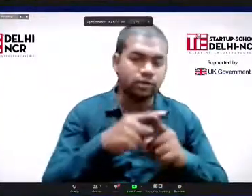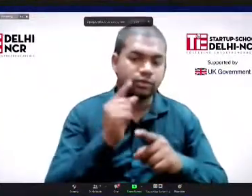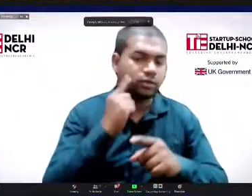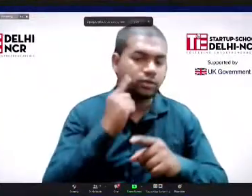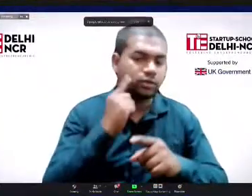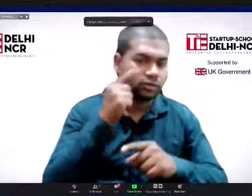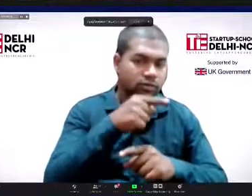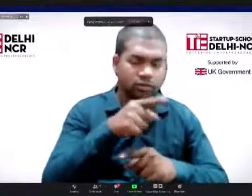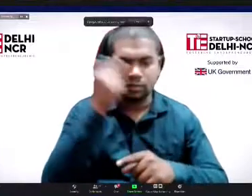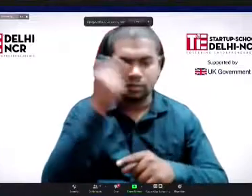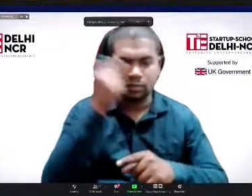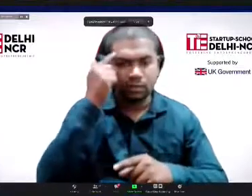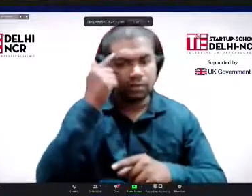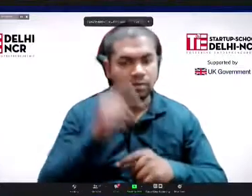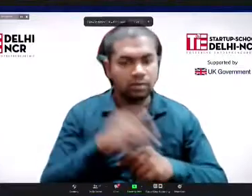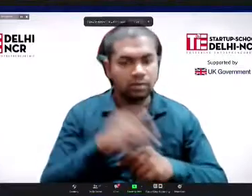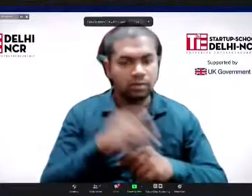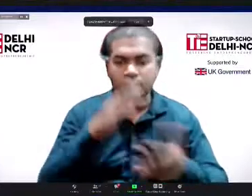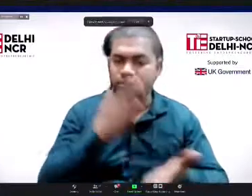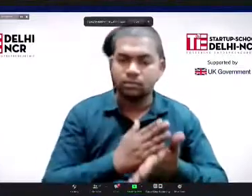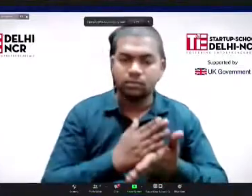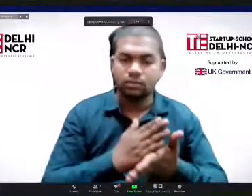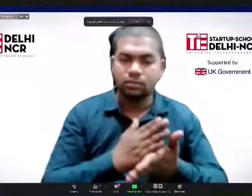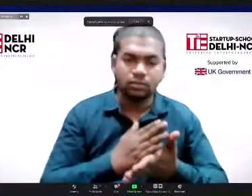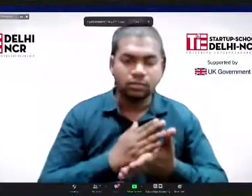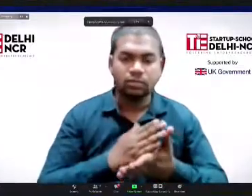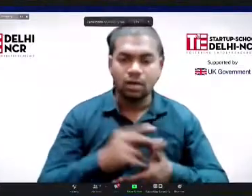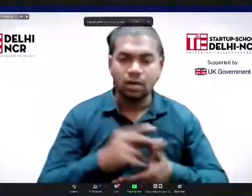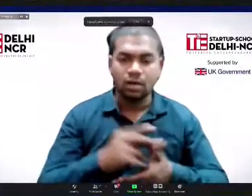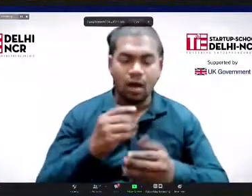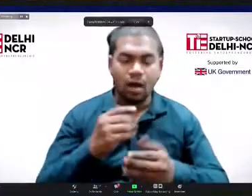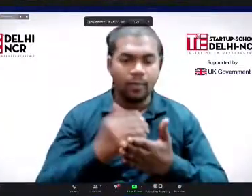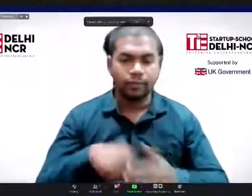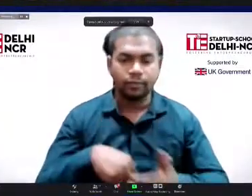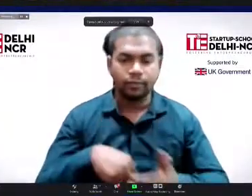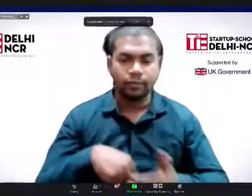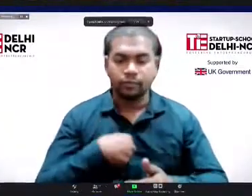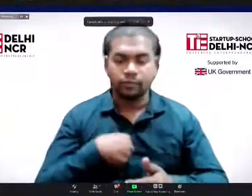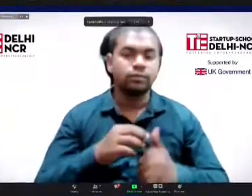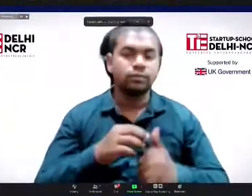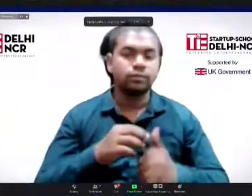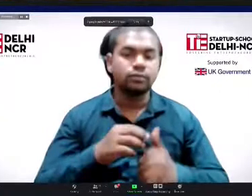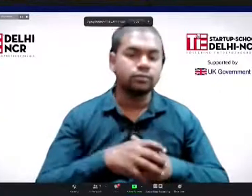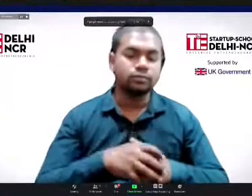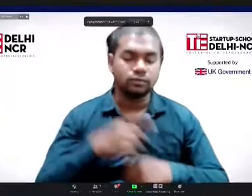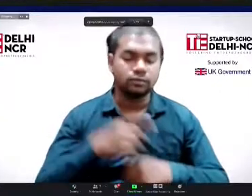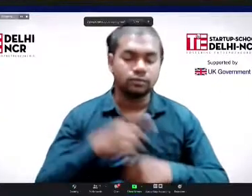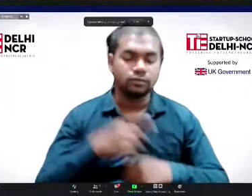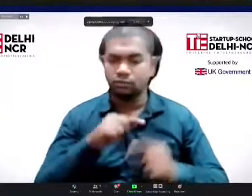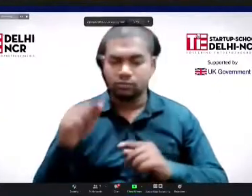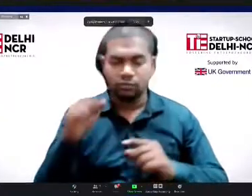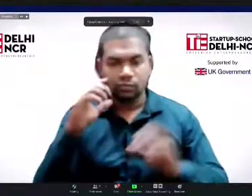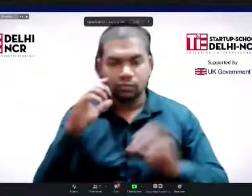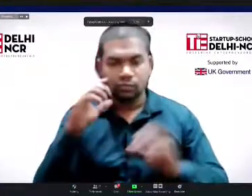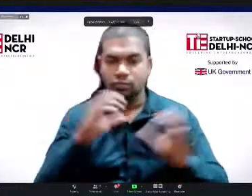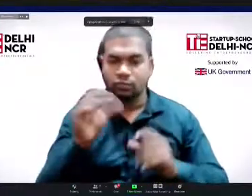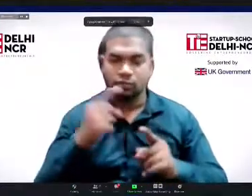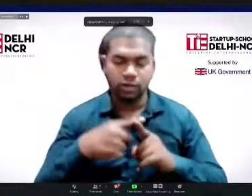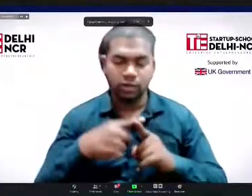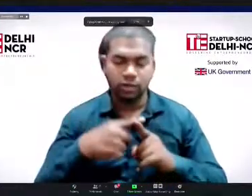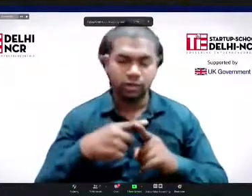my thinking there is stop thinking only about UI, confusing with UX, but begin to think about a